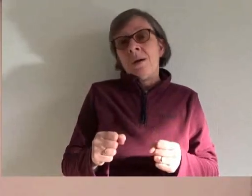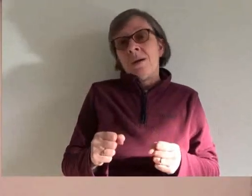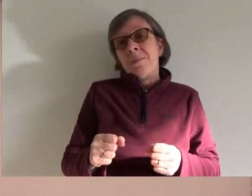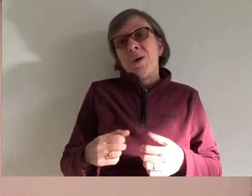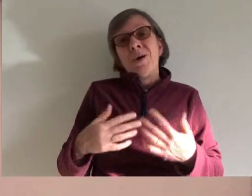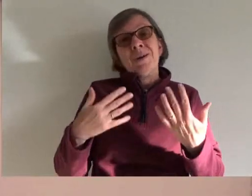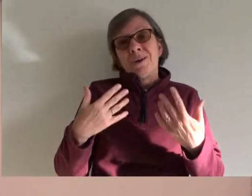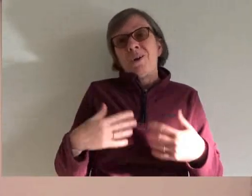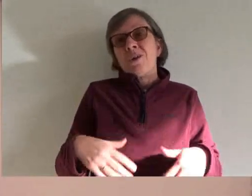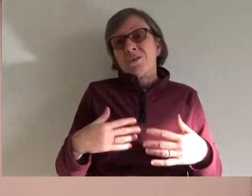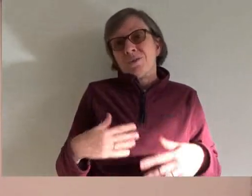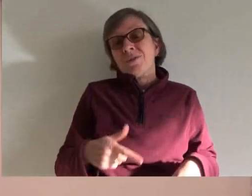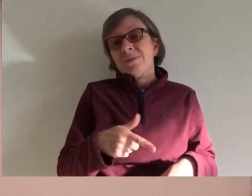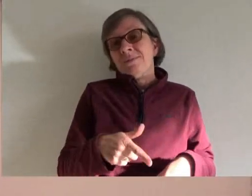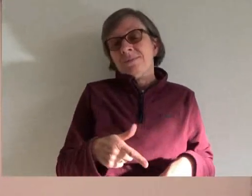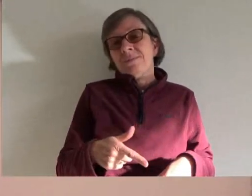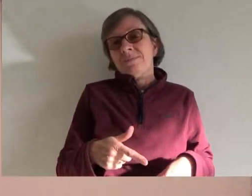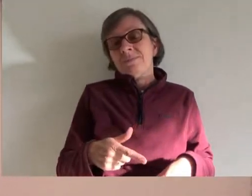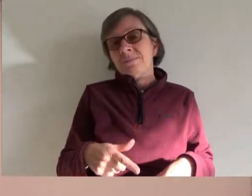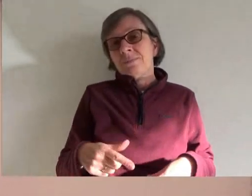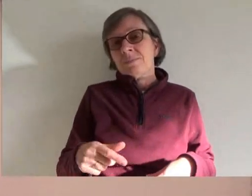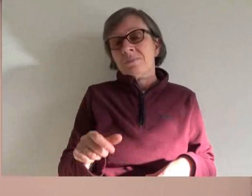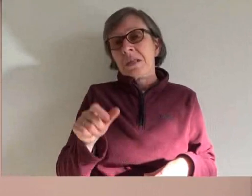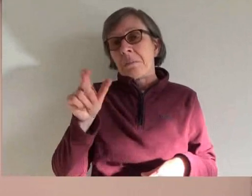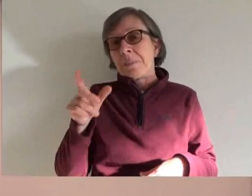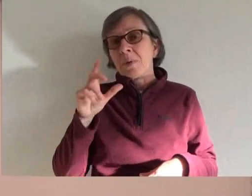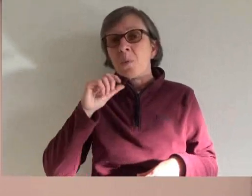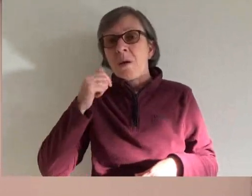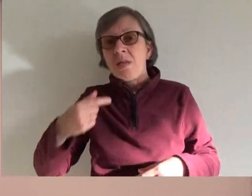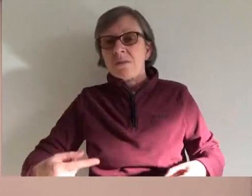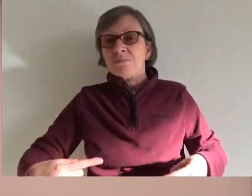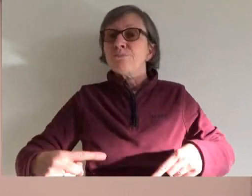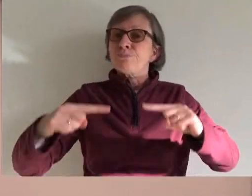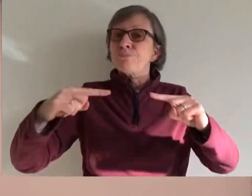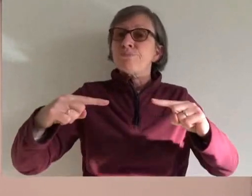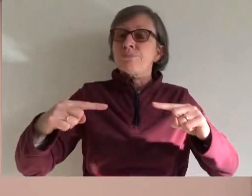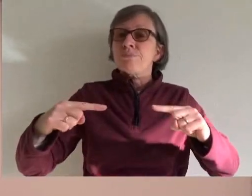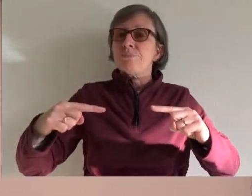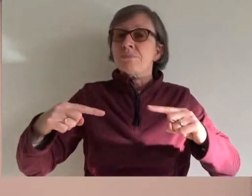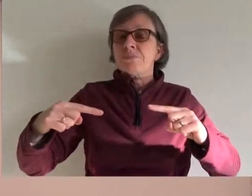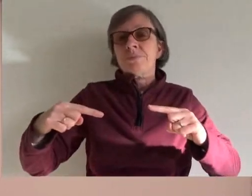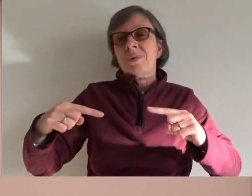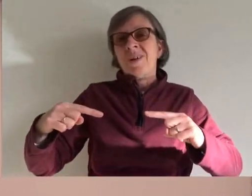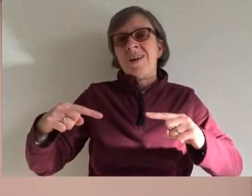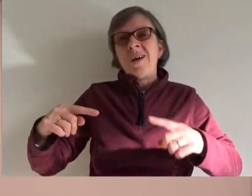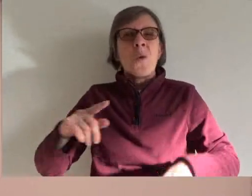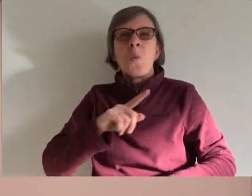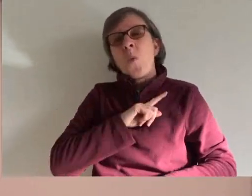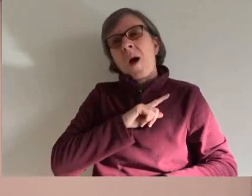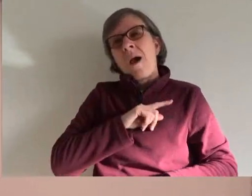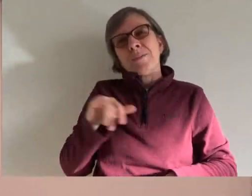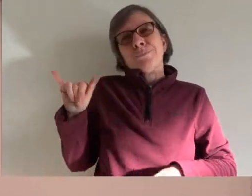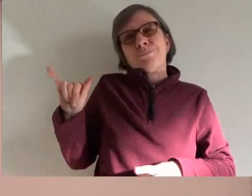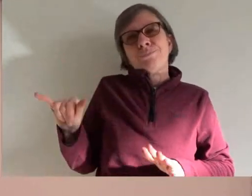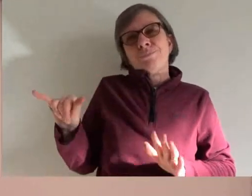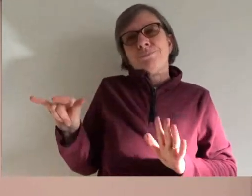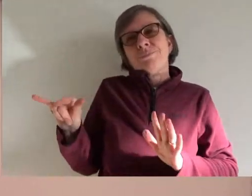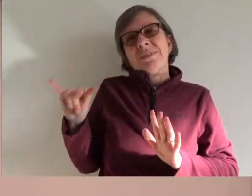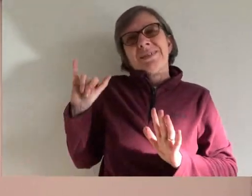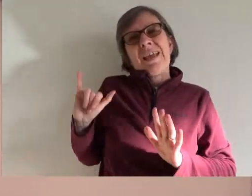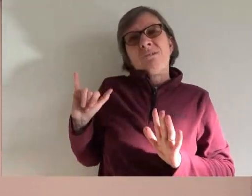and we need to be prepared for that. We will face opposition because we're encroaching on enemy territory.